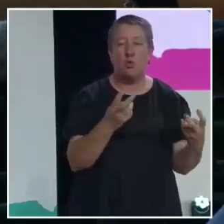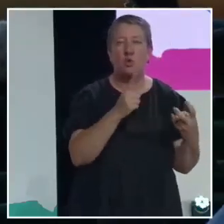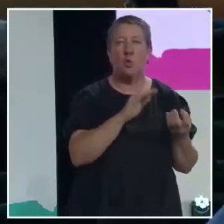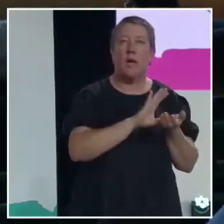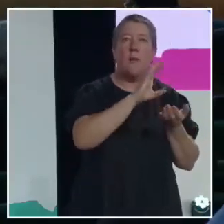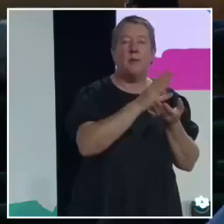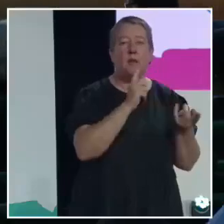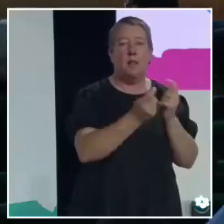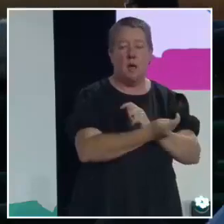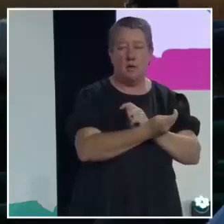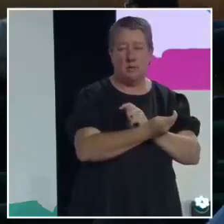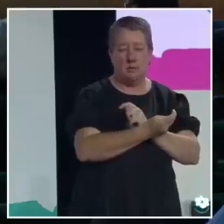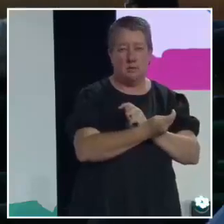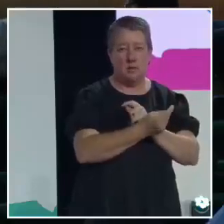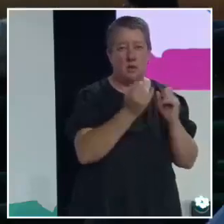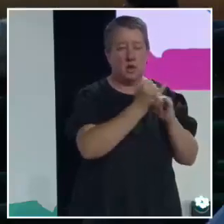because $1